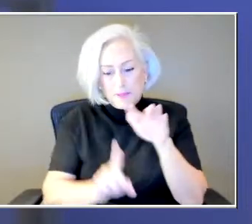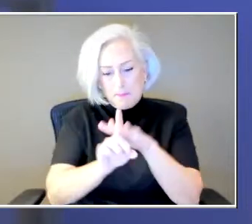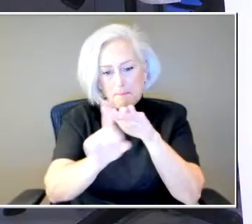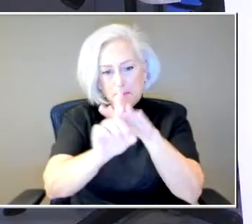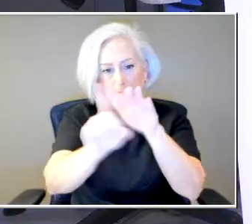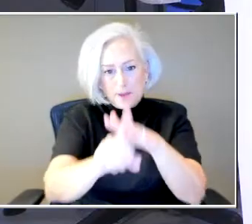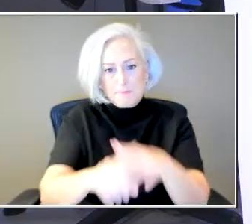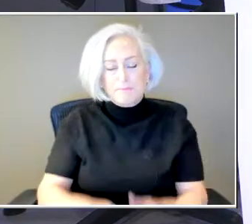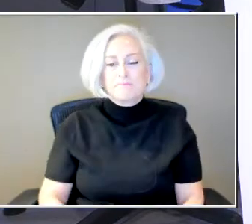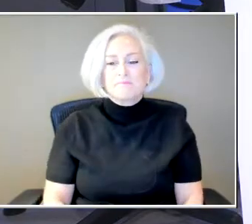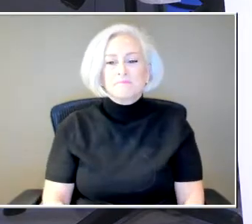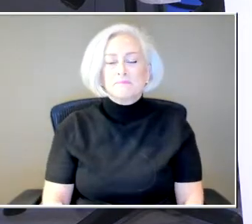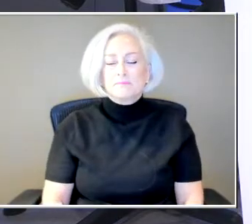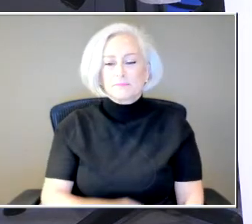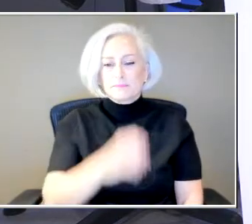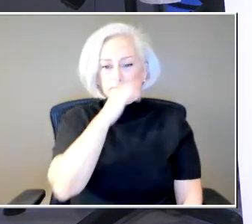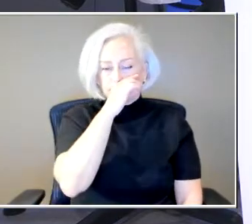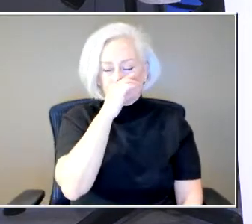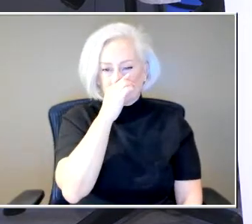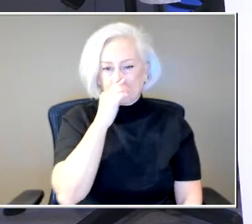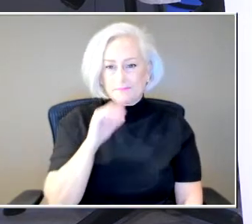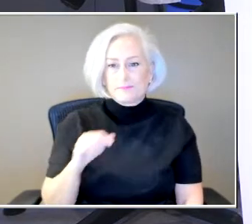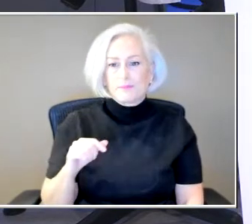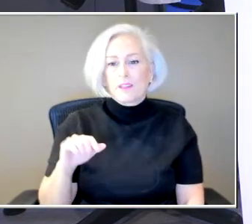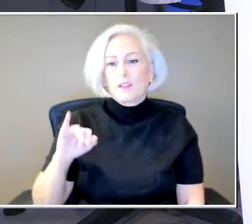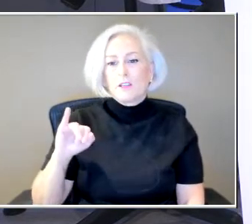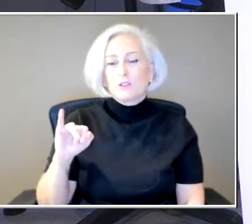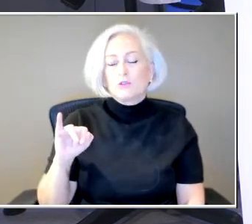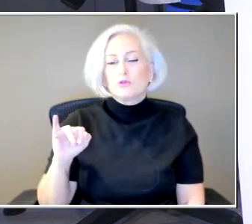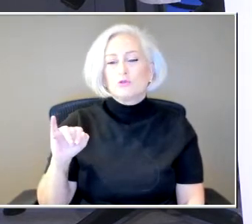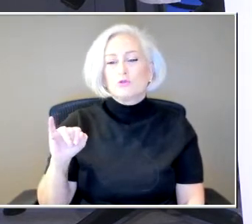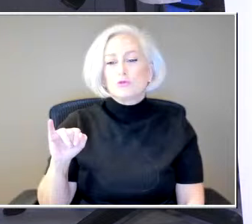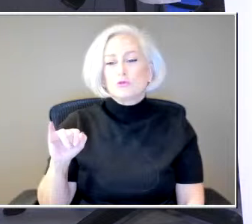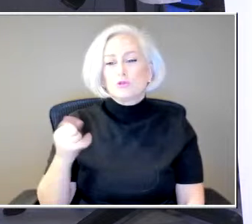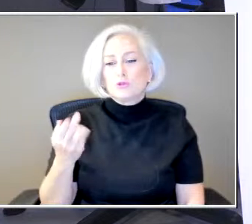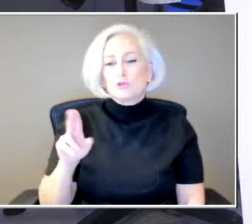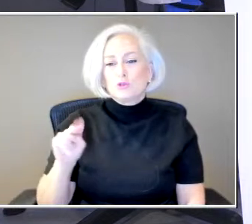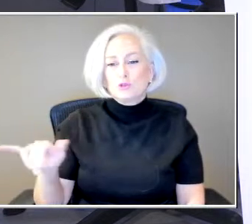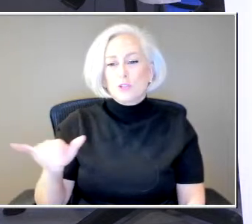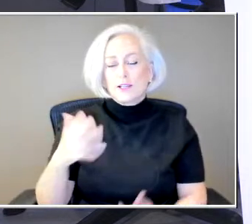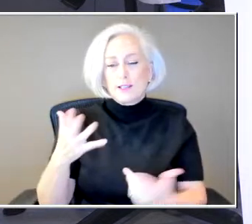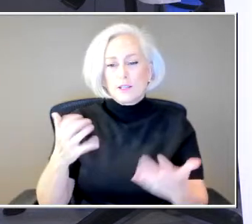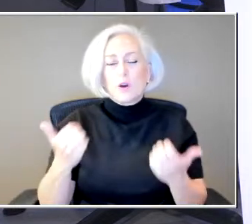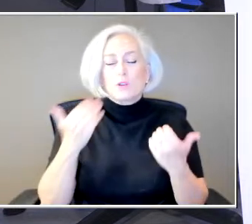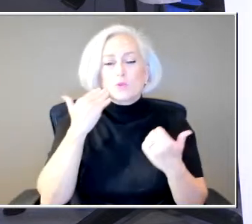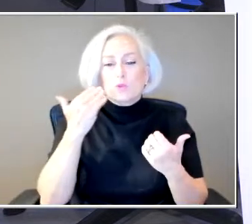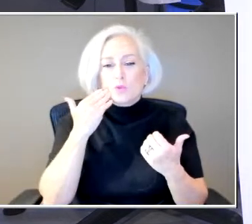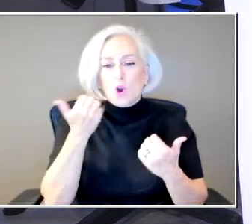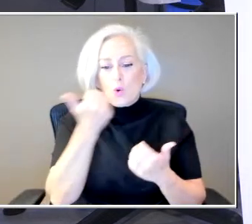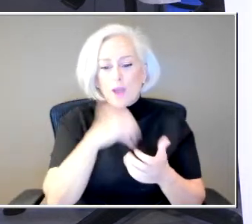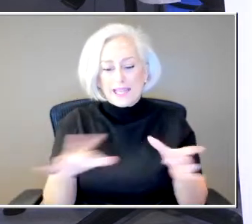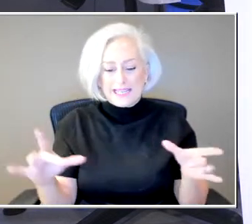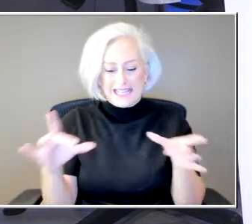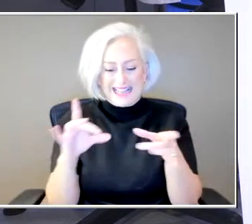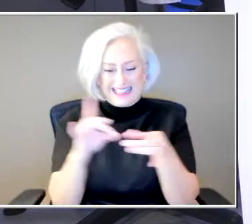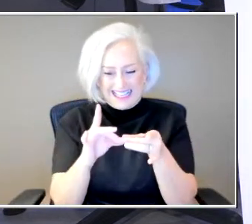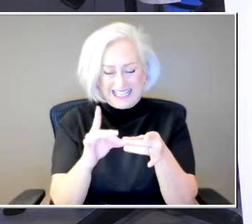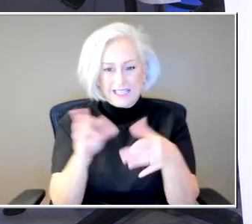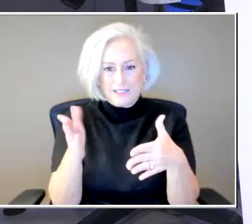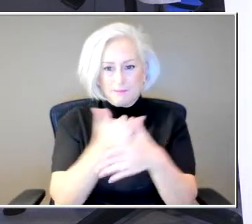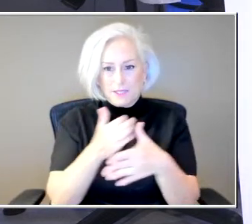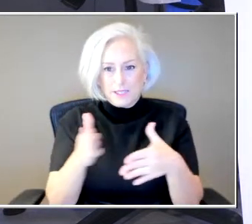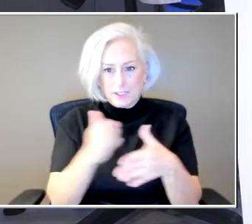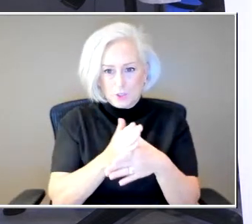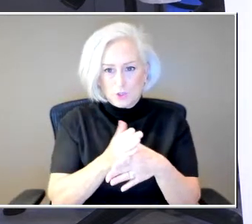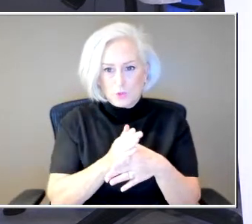cancer. Jenny wants to know, do we know, Dr. Banzel, if there's any link between Lynch syndrome and this rise that we're seeing in